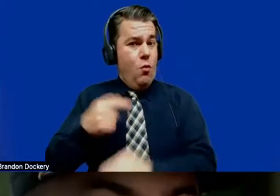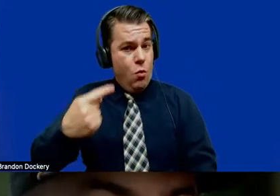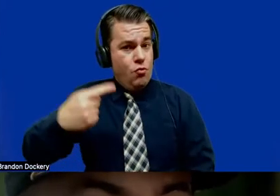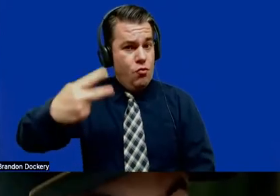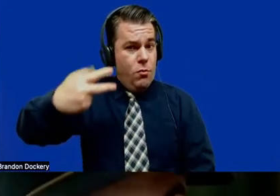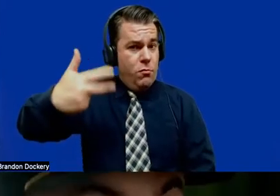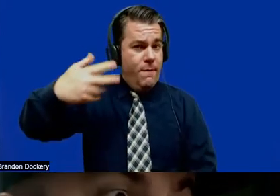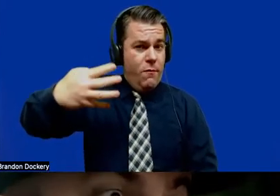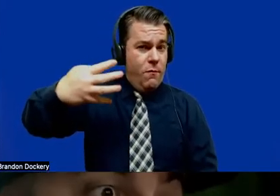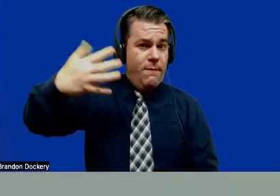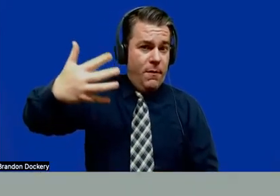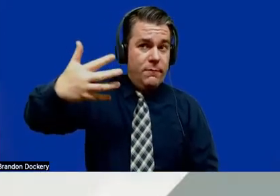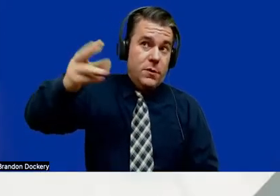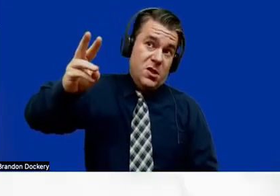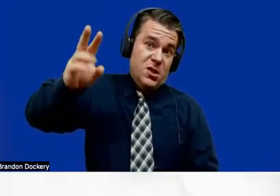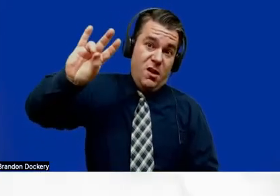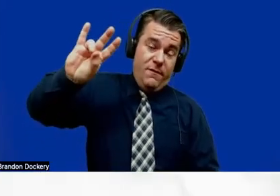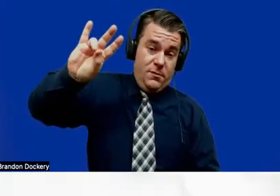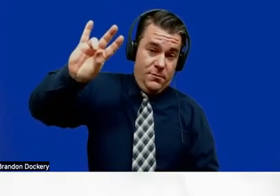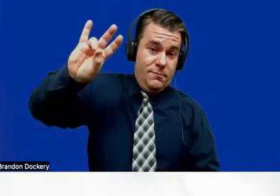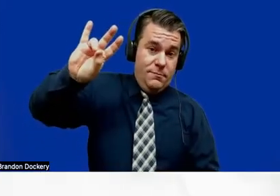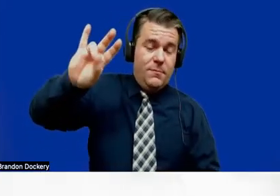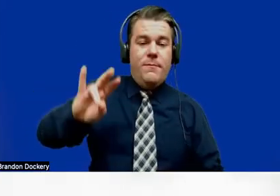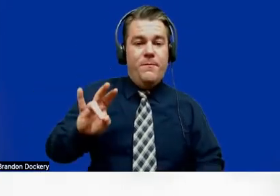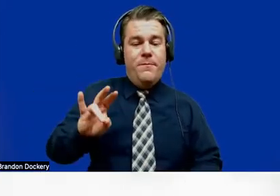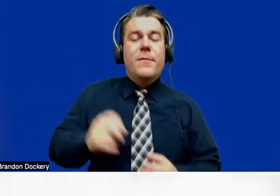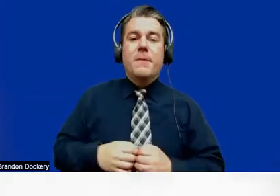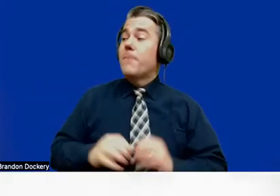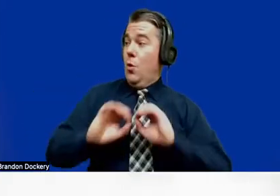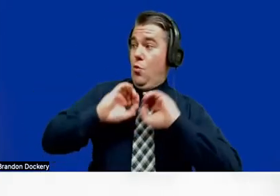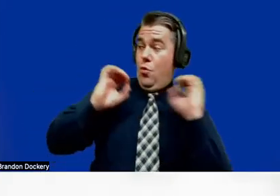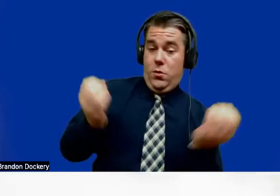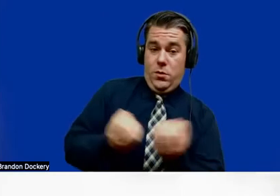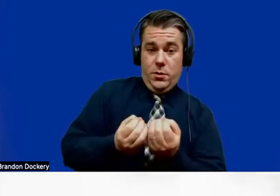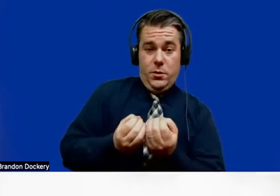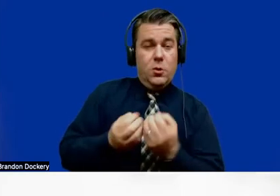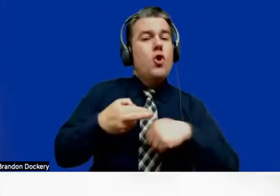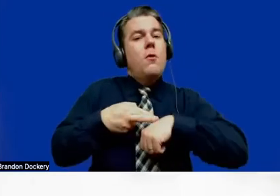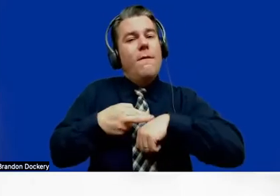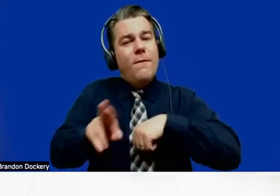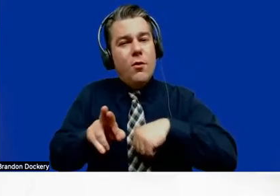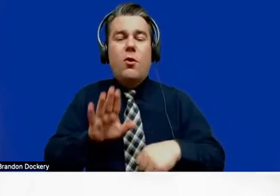3s, 4s, 5s, 6, and 7. The term organization is referring to your